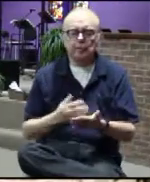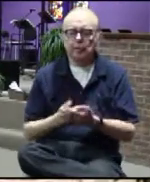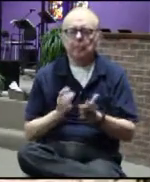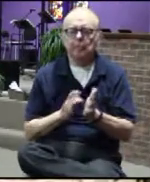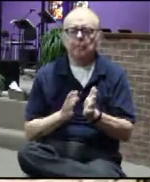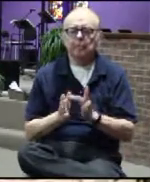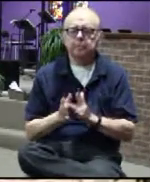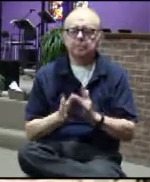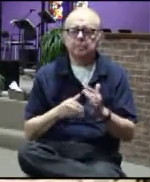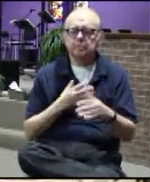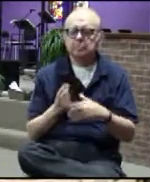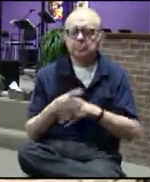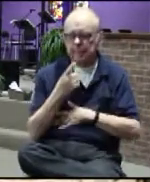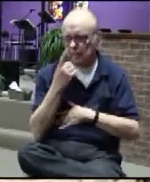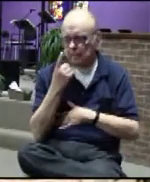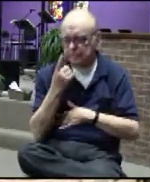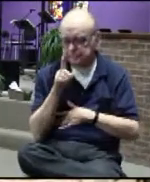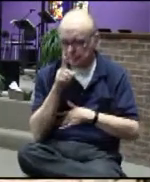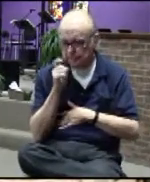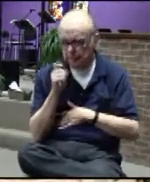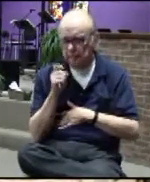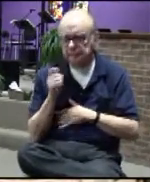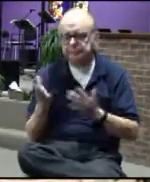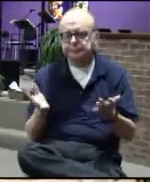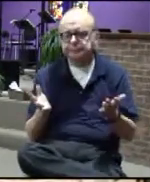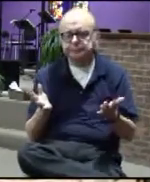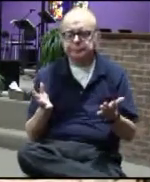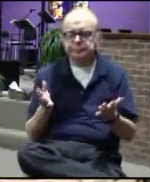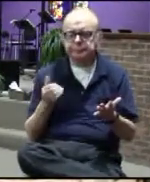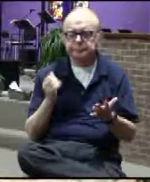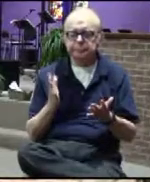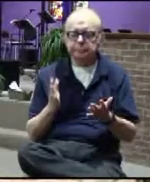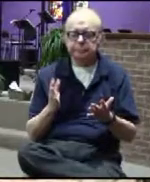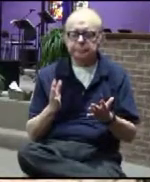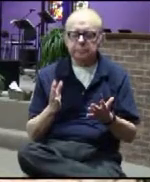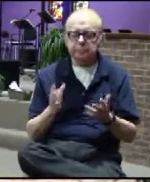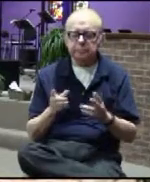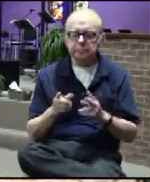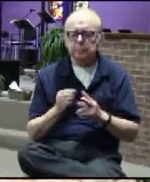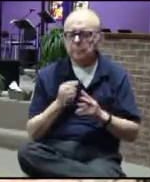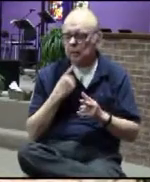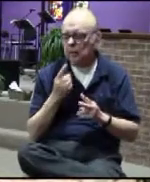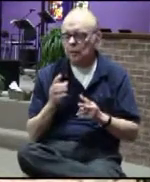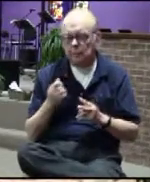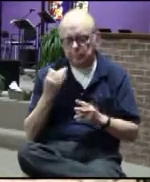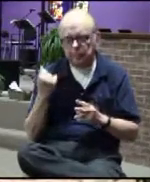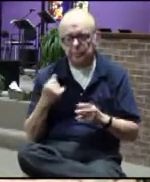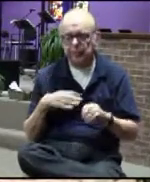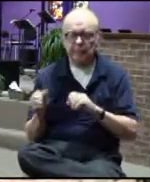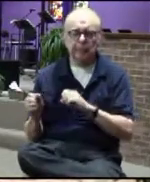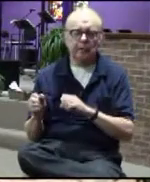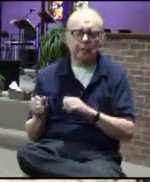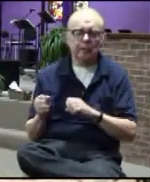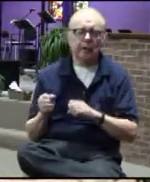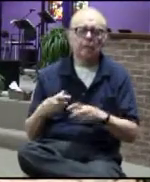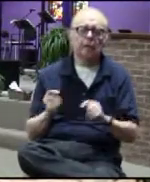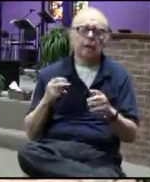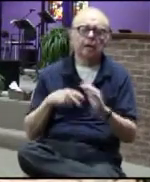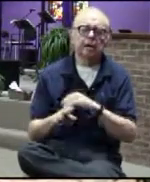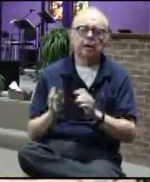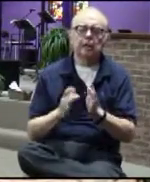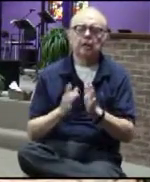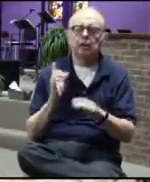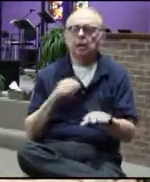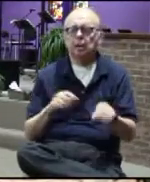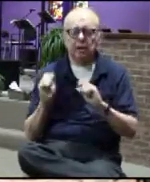And then he goes to Egypt with, you know, because God told Joseph, hey, you need to get out of here, man. Herod is going to try to kill Jesus and you